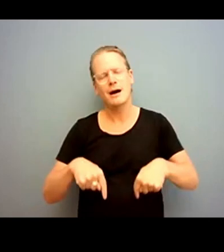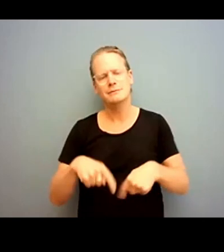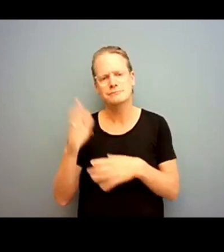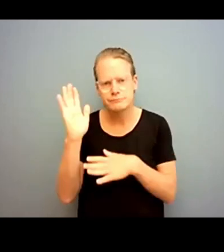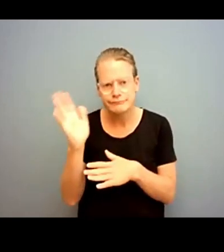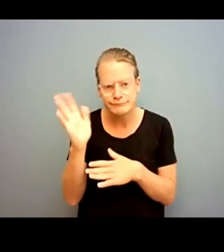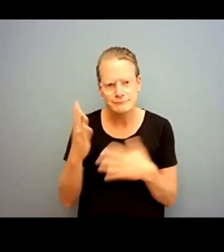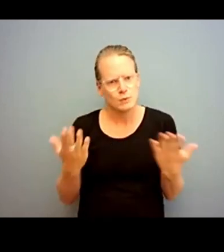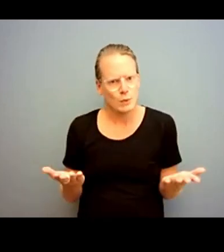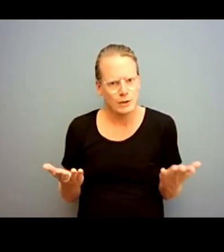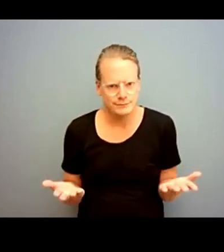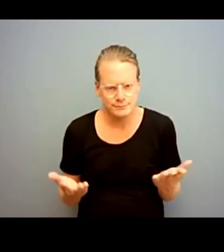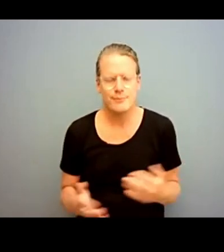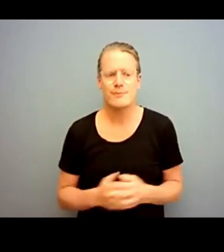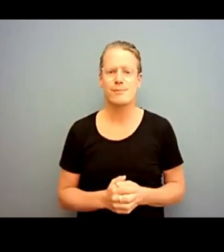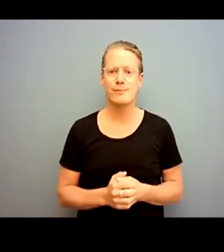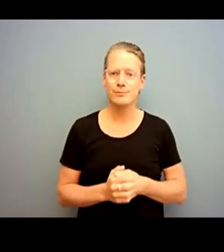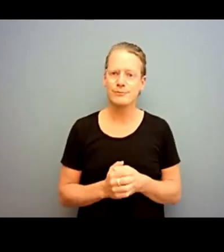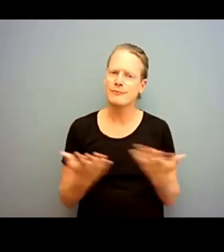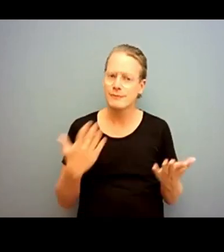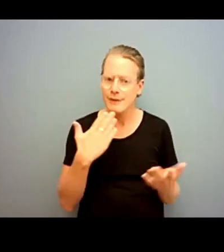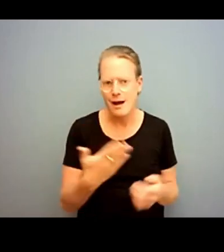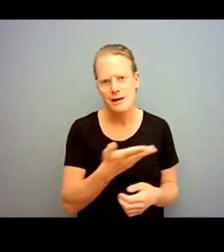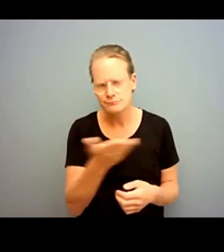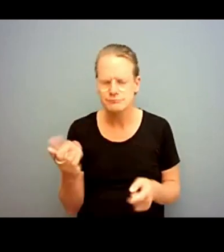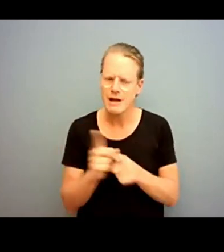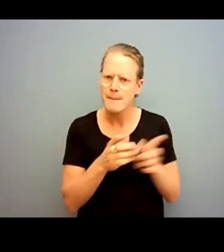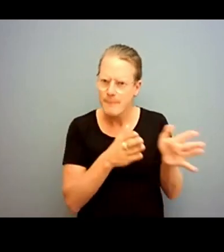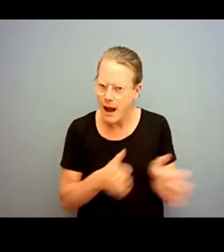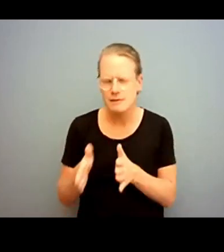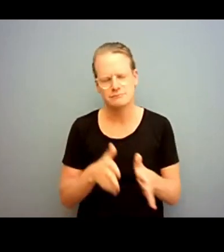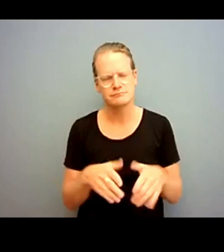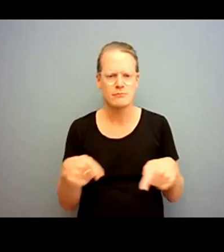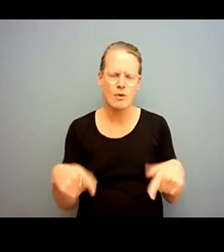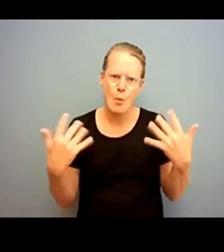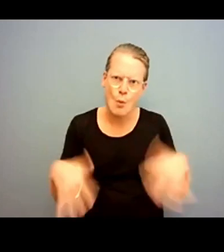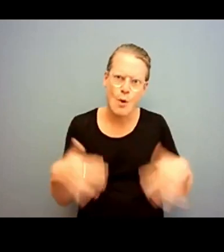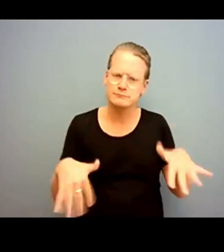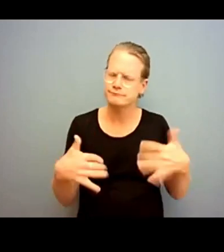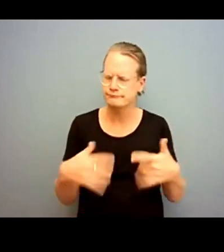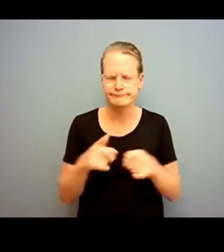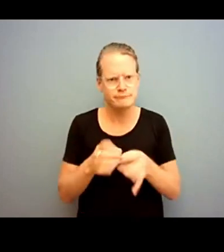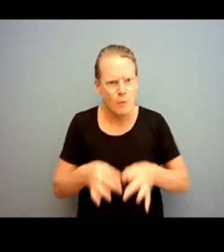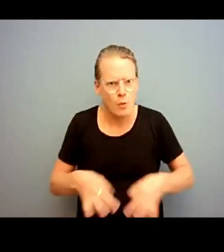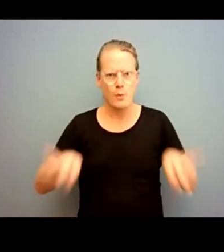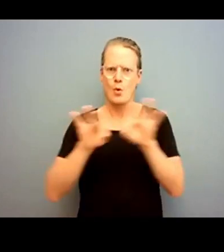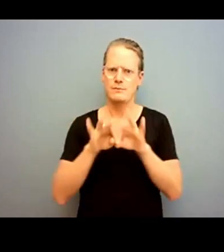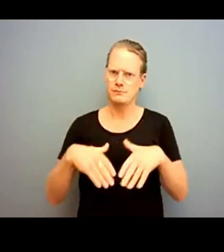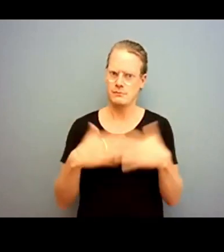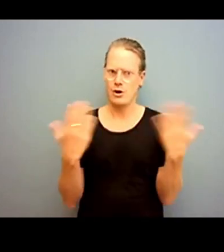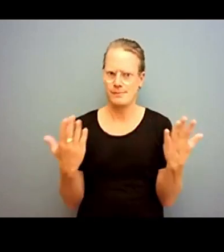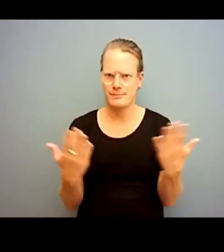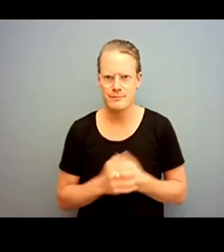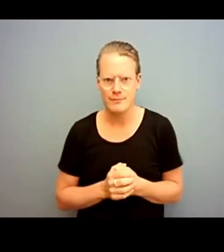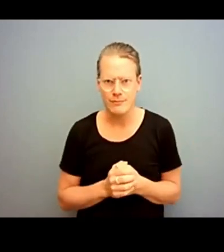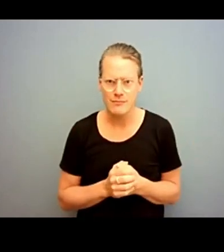for organizing this really, really important event. When I became the UN Special Rapporteur last